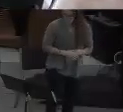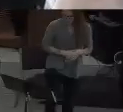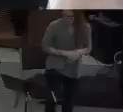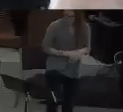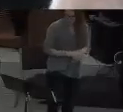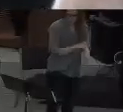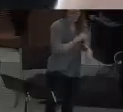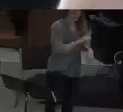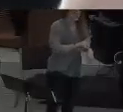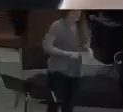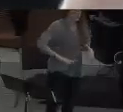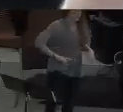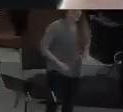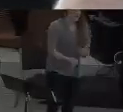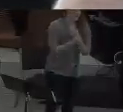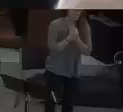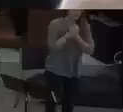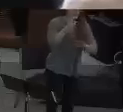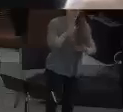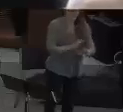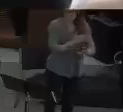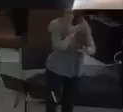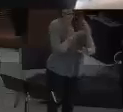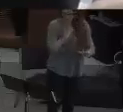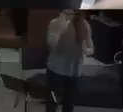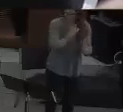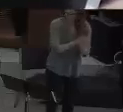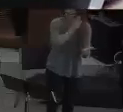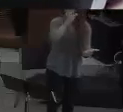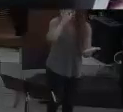high. Lord, I love to sing your